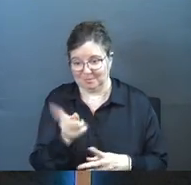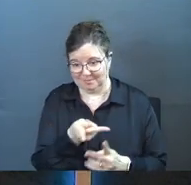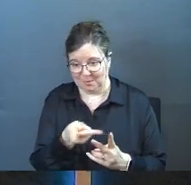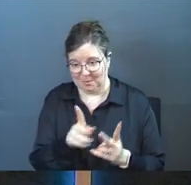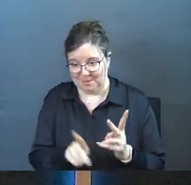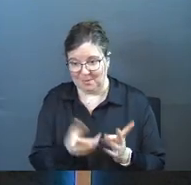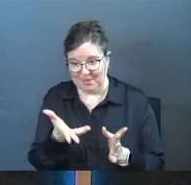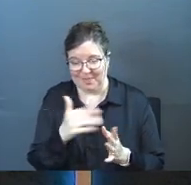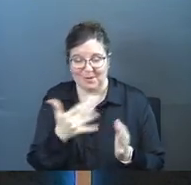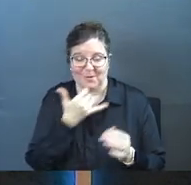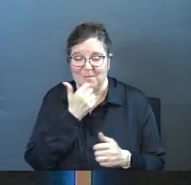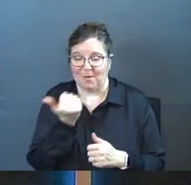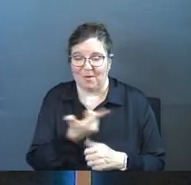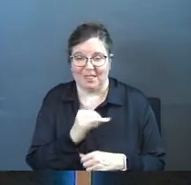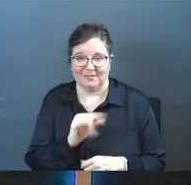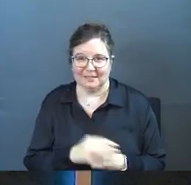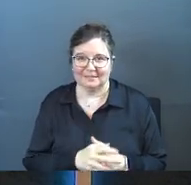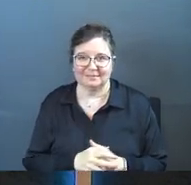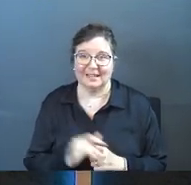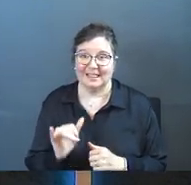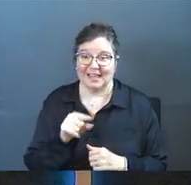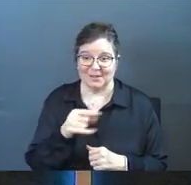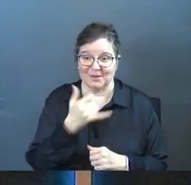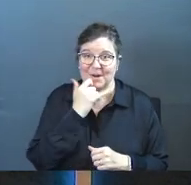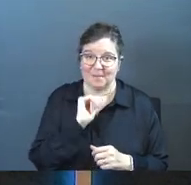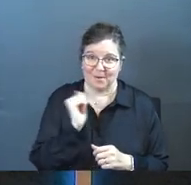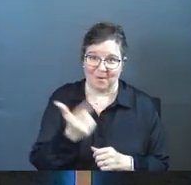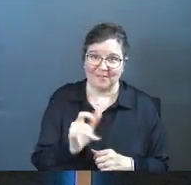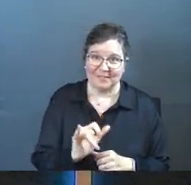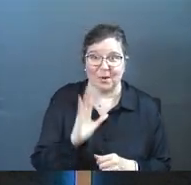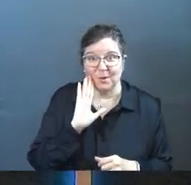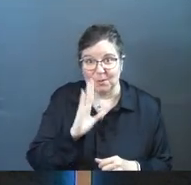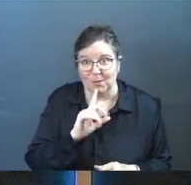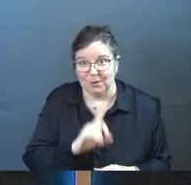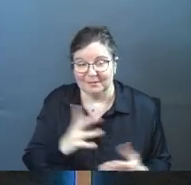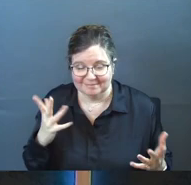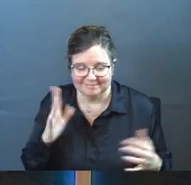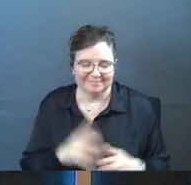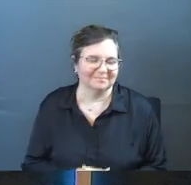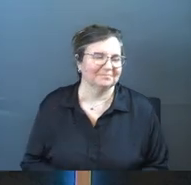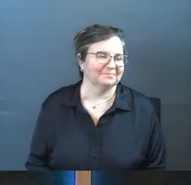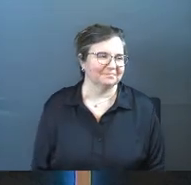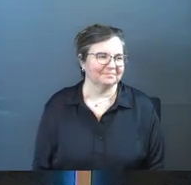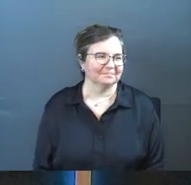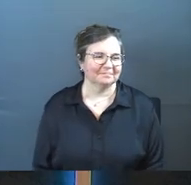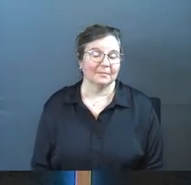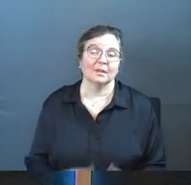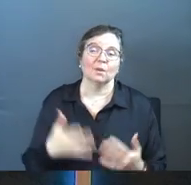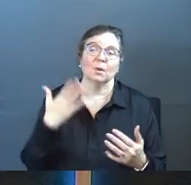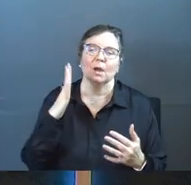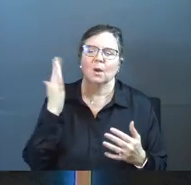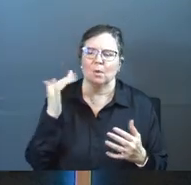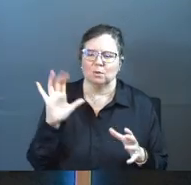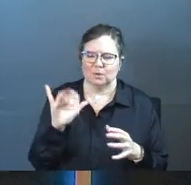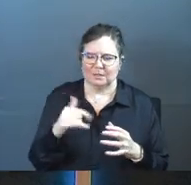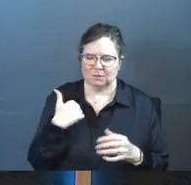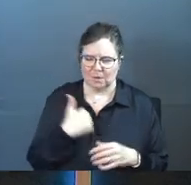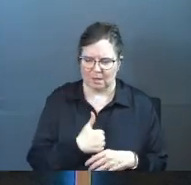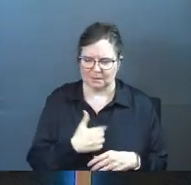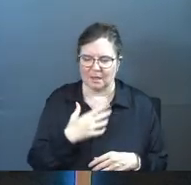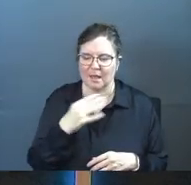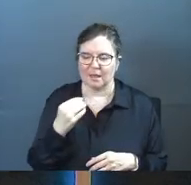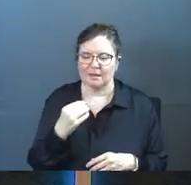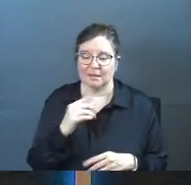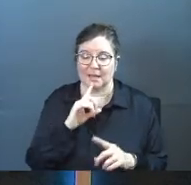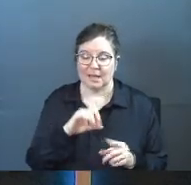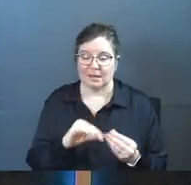were wrong about all of it. Just like you're wrong about all of it, or you were wrong about all of it. So God, why would you do this to us?